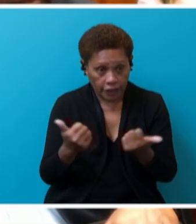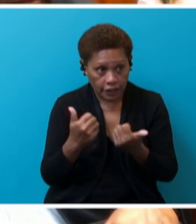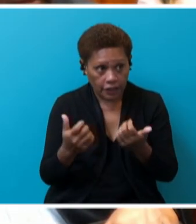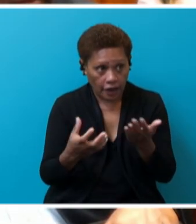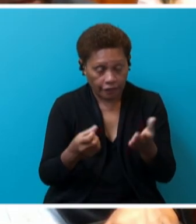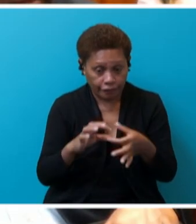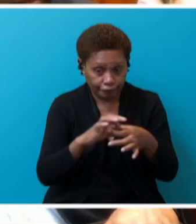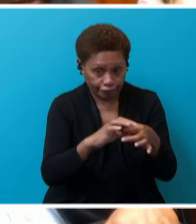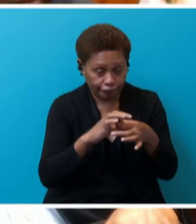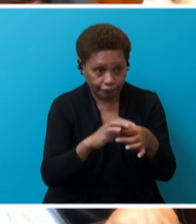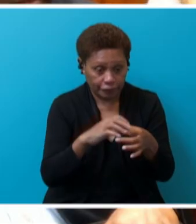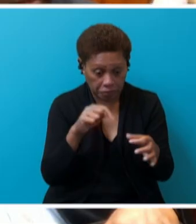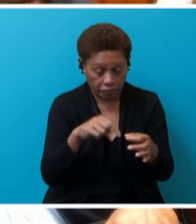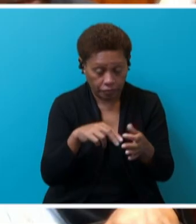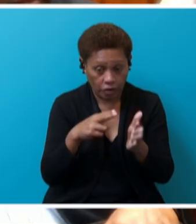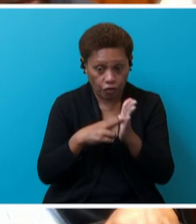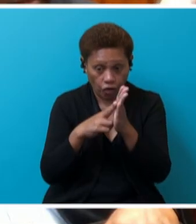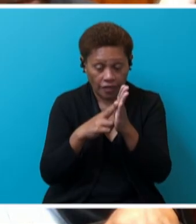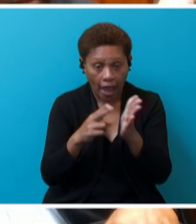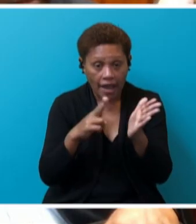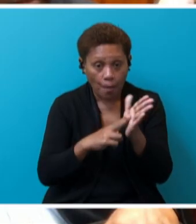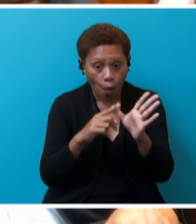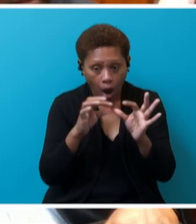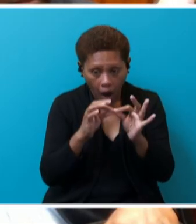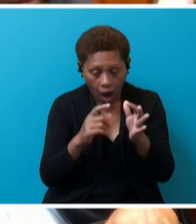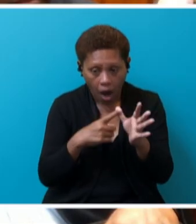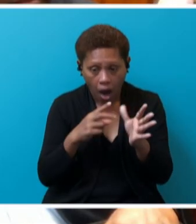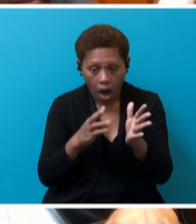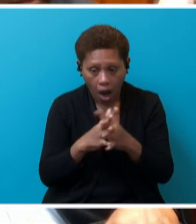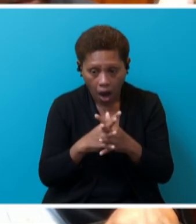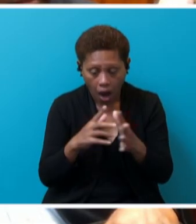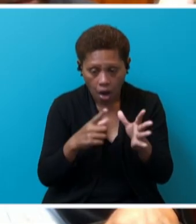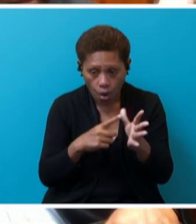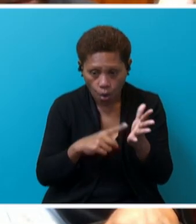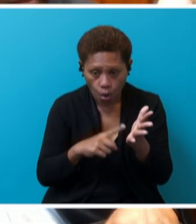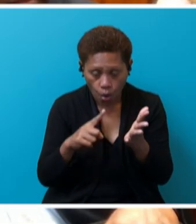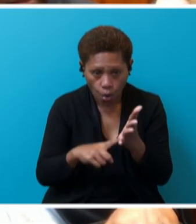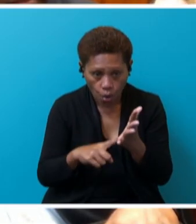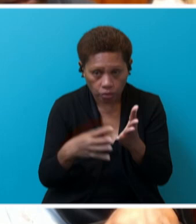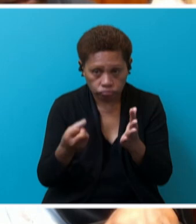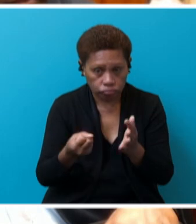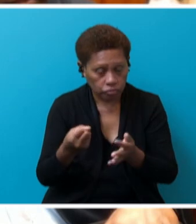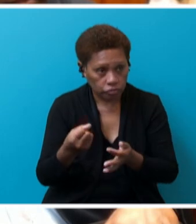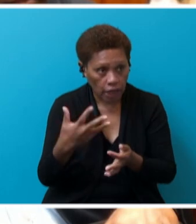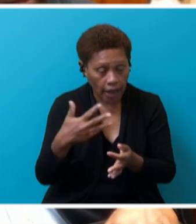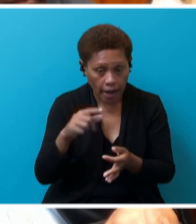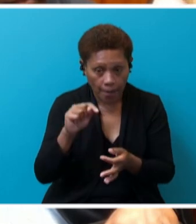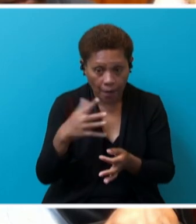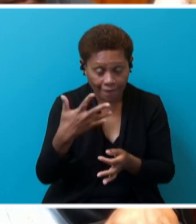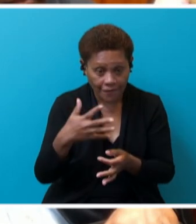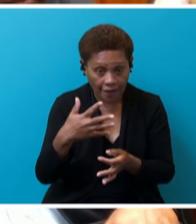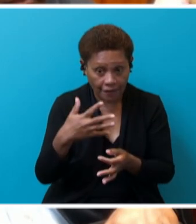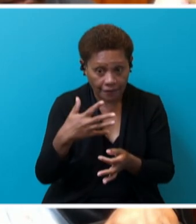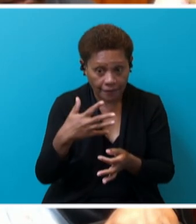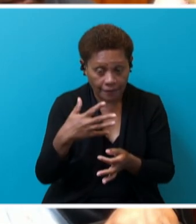In the Northern Division, the Numberwal water treatment plant was completed at a cost of $5.4 million with a capacity of 2 million liters